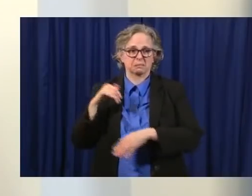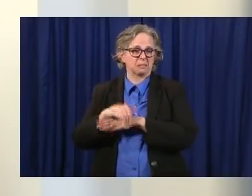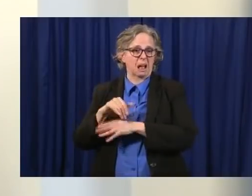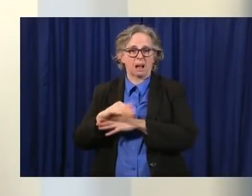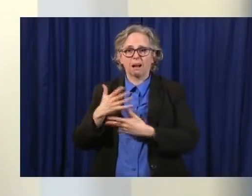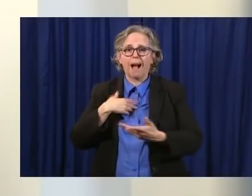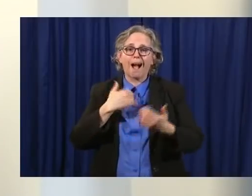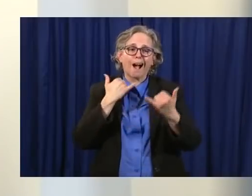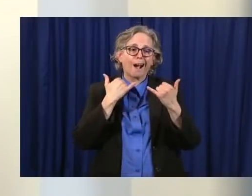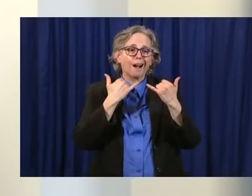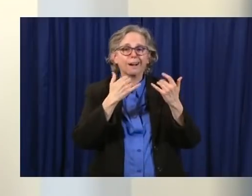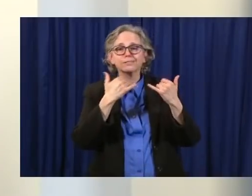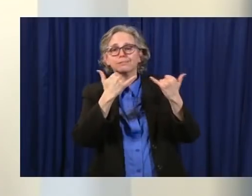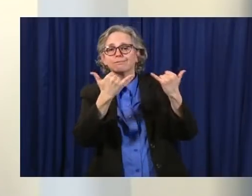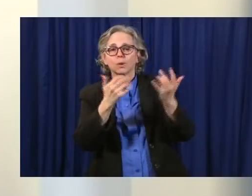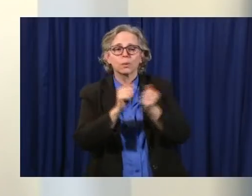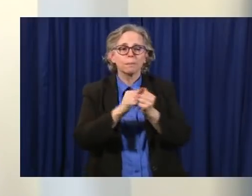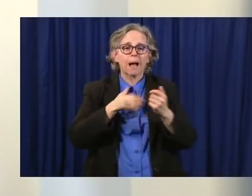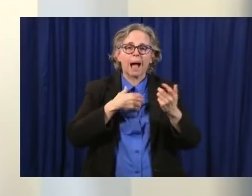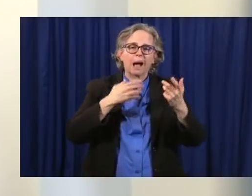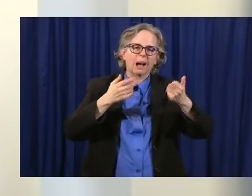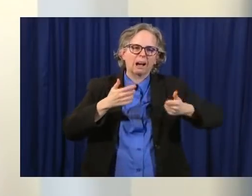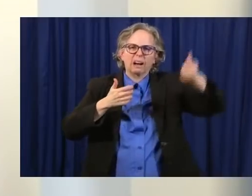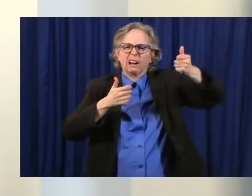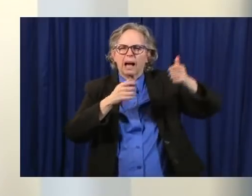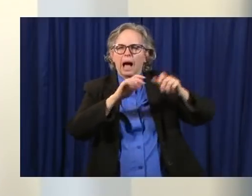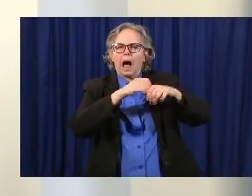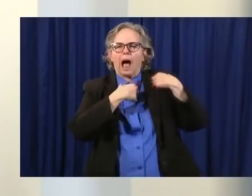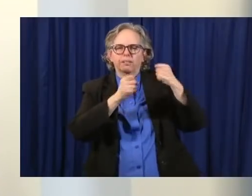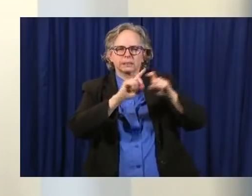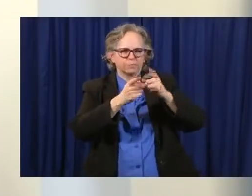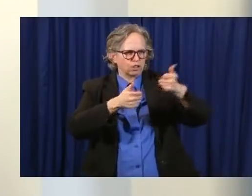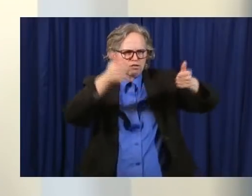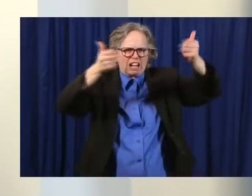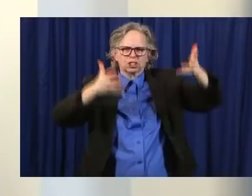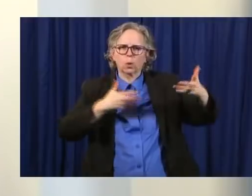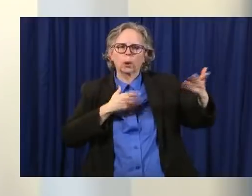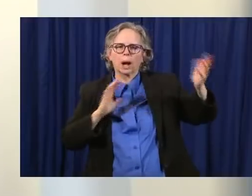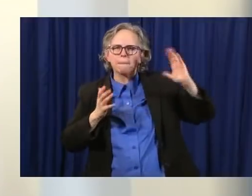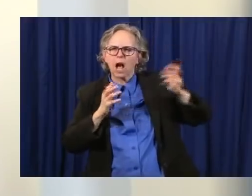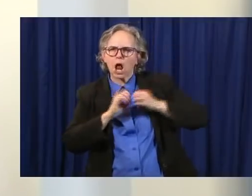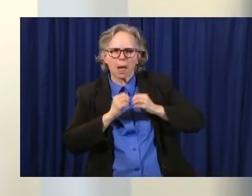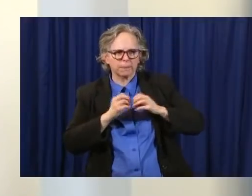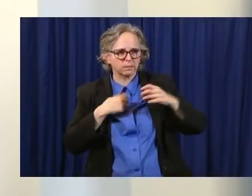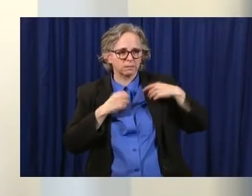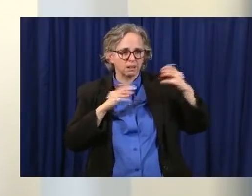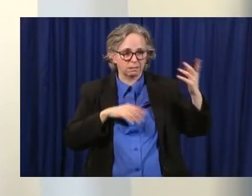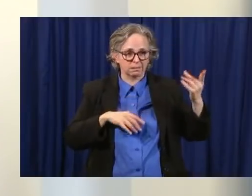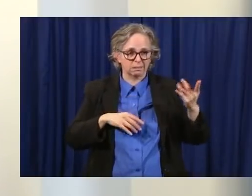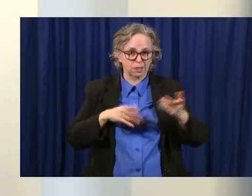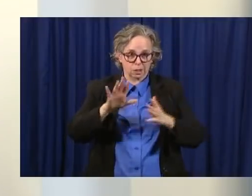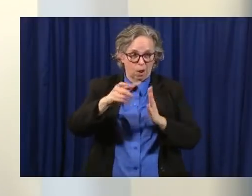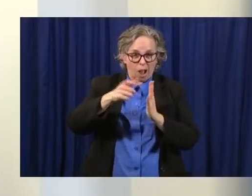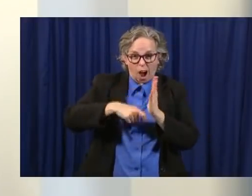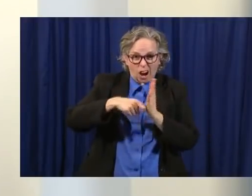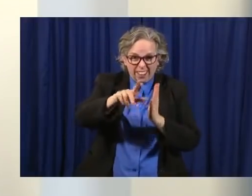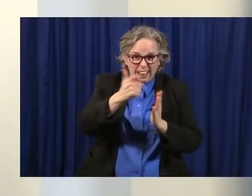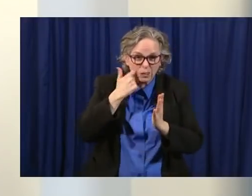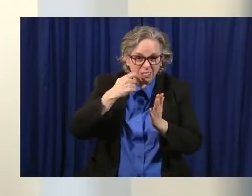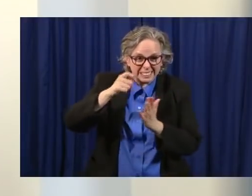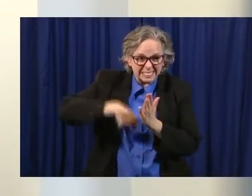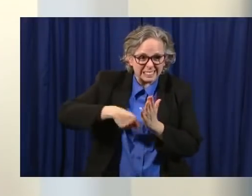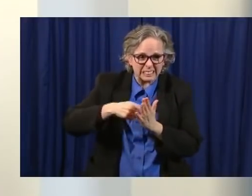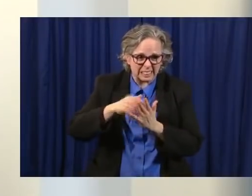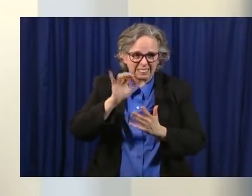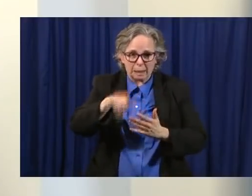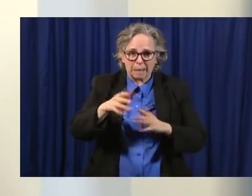states and comparing some of our numbers, including, as you ran in the dispatch today, about the deaths in nursing home using our new